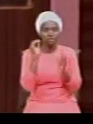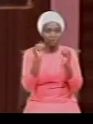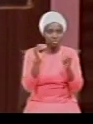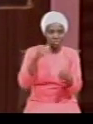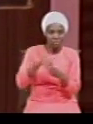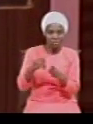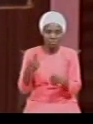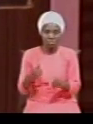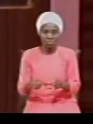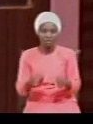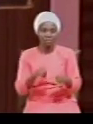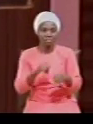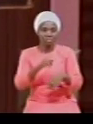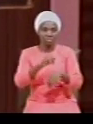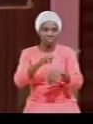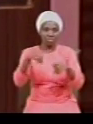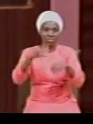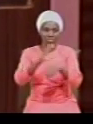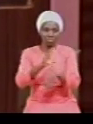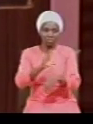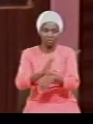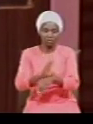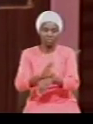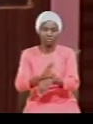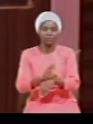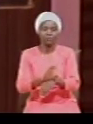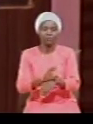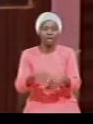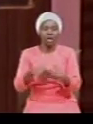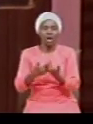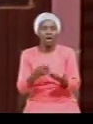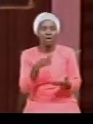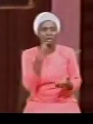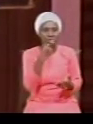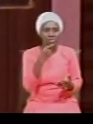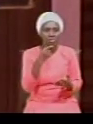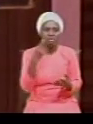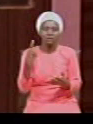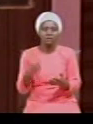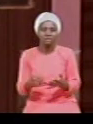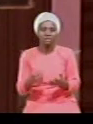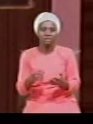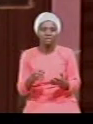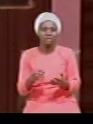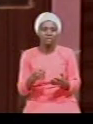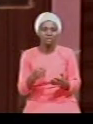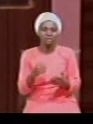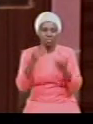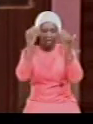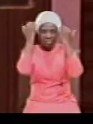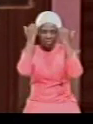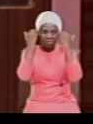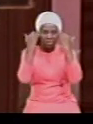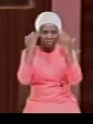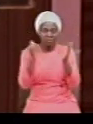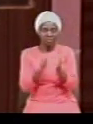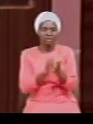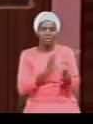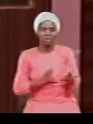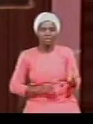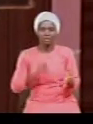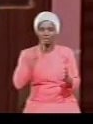temple, how say the scribes that Christ is the son